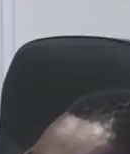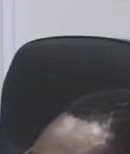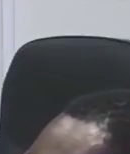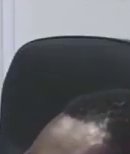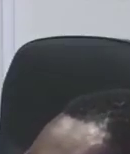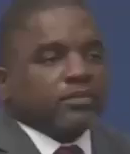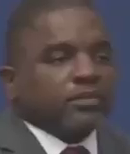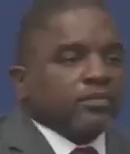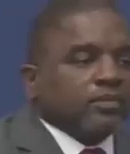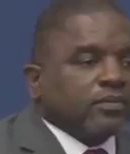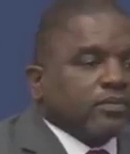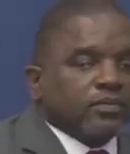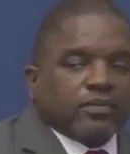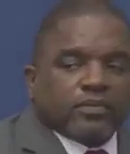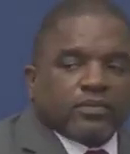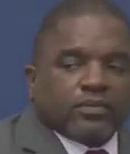preparation